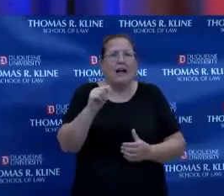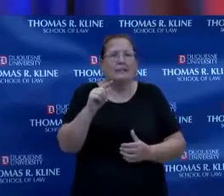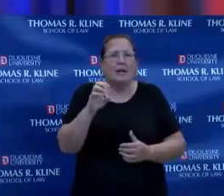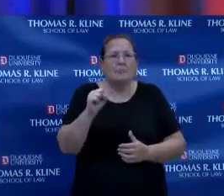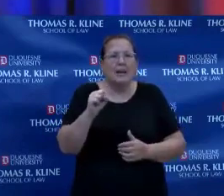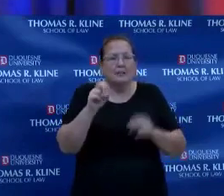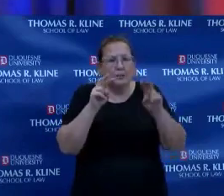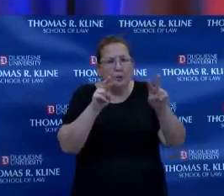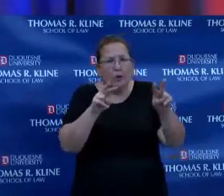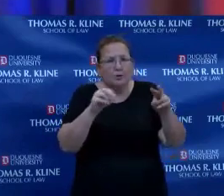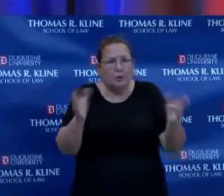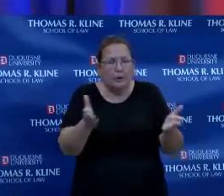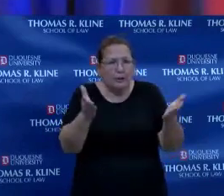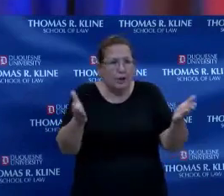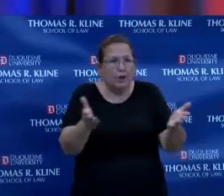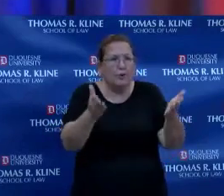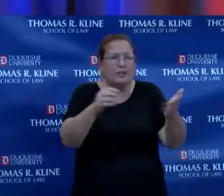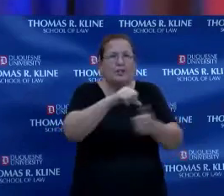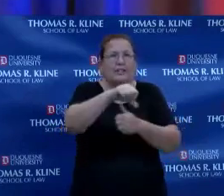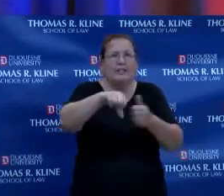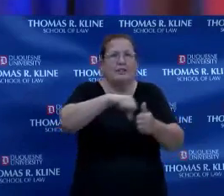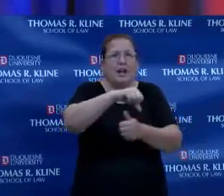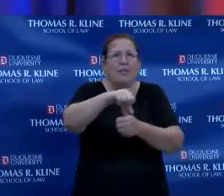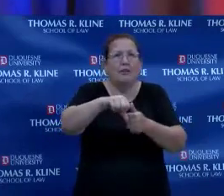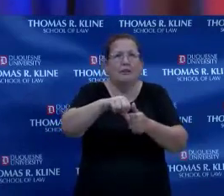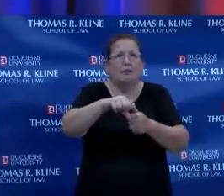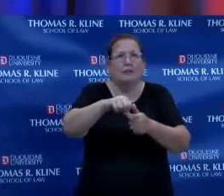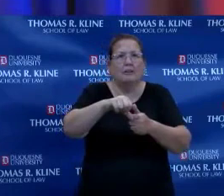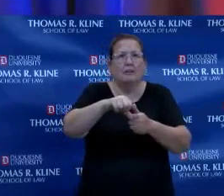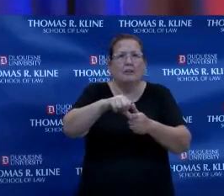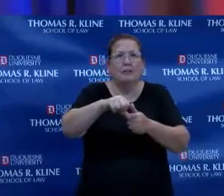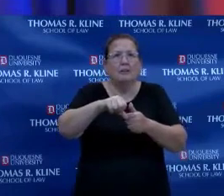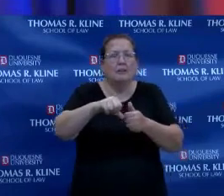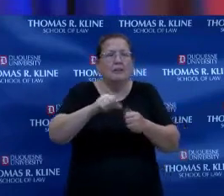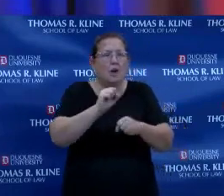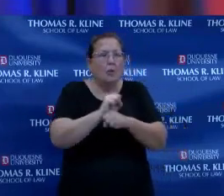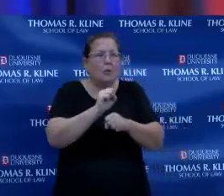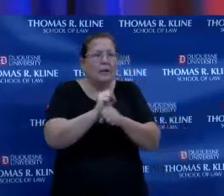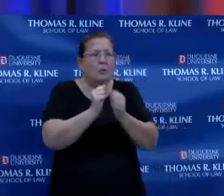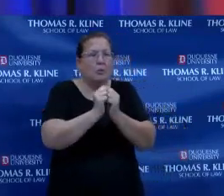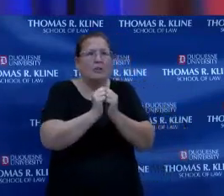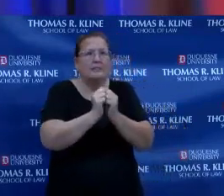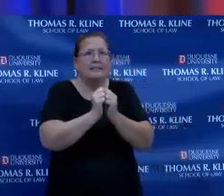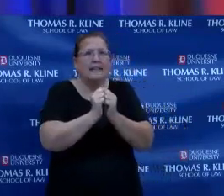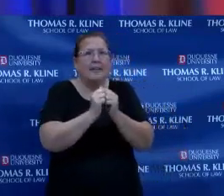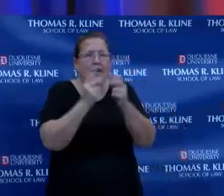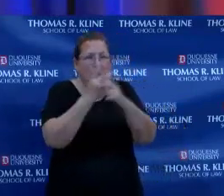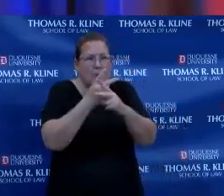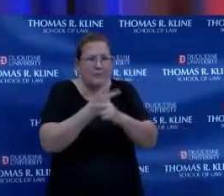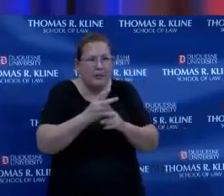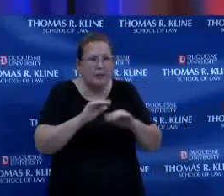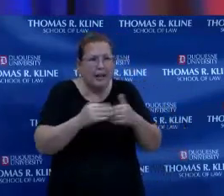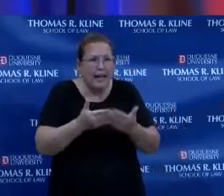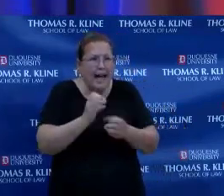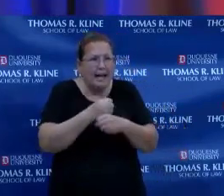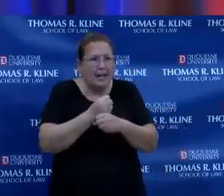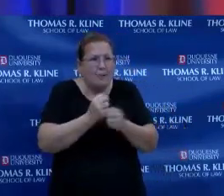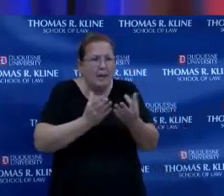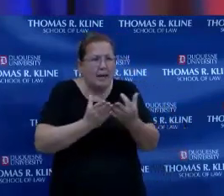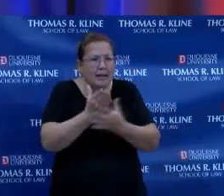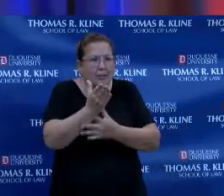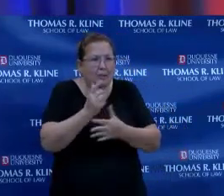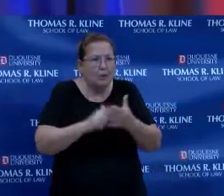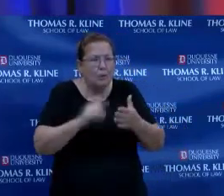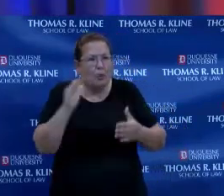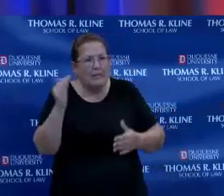You uplifted one another so that we could carry on. We worked together and we figured out how to make it through what